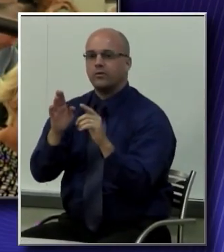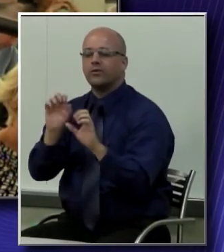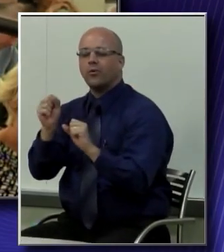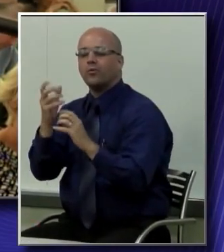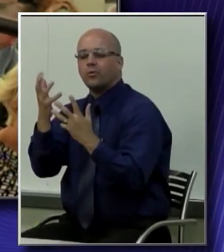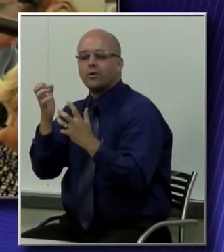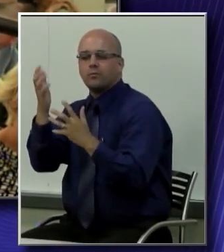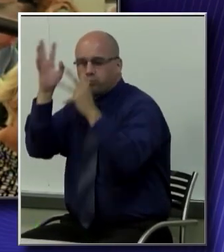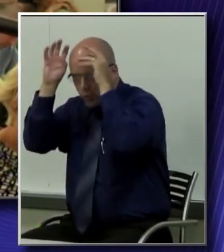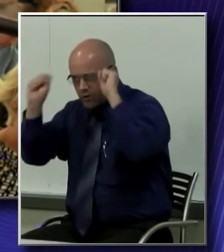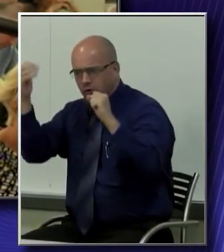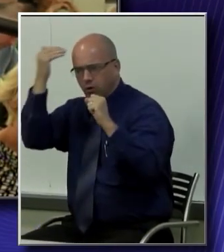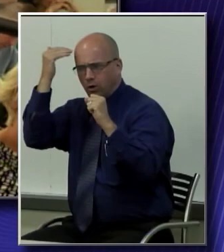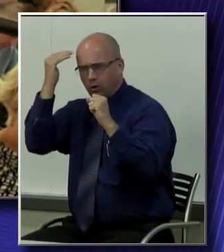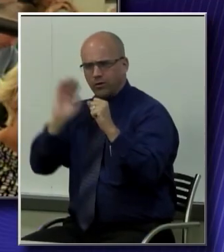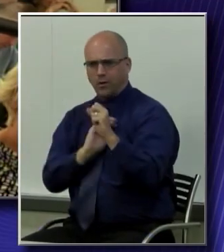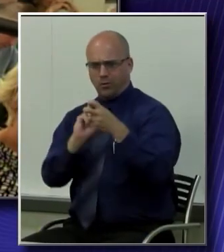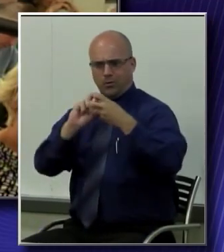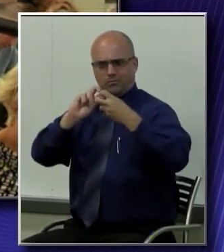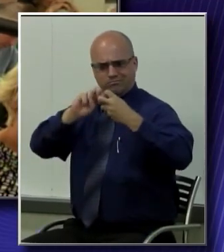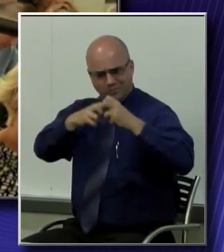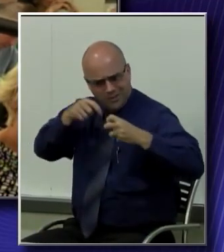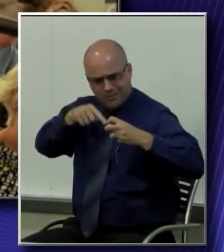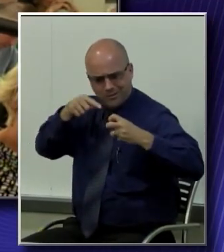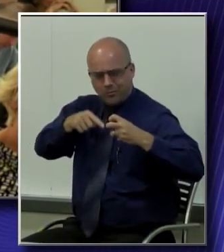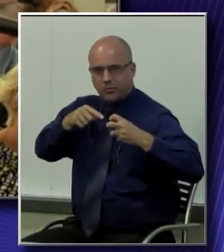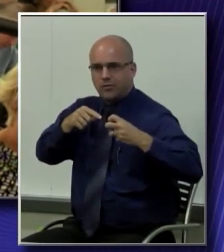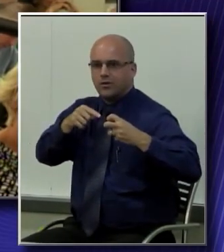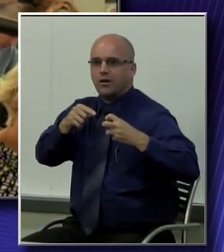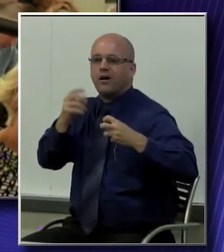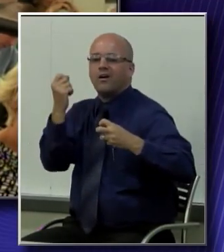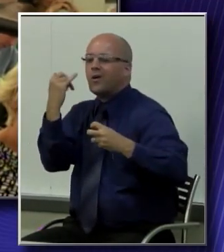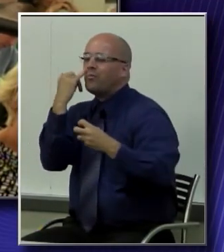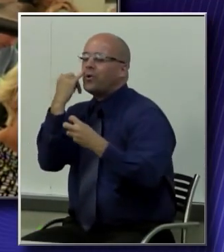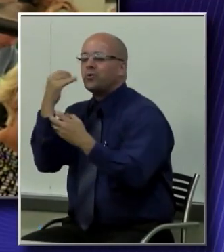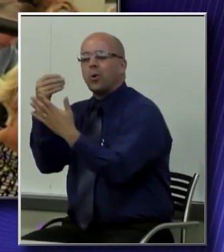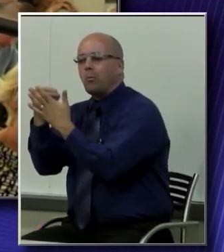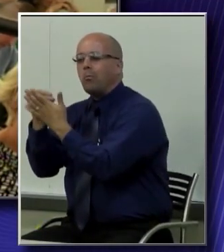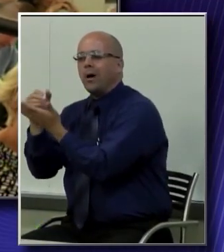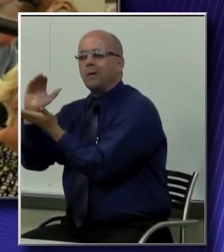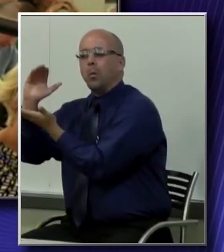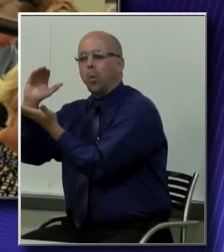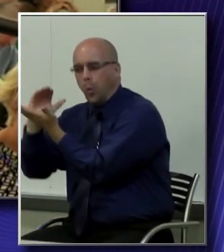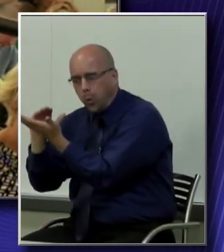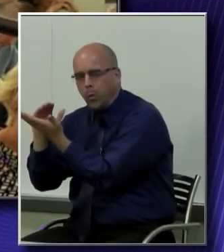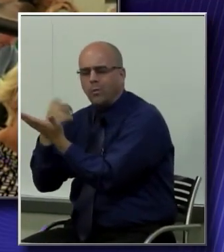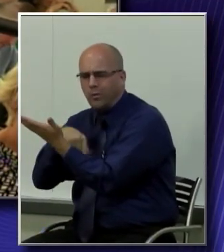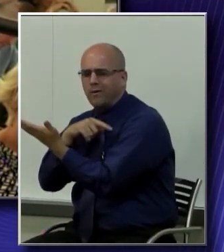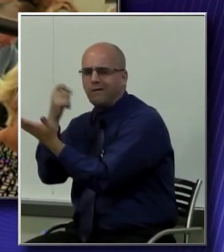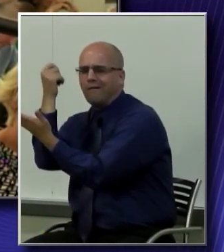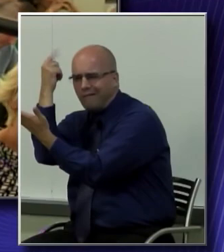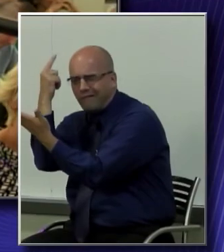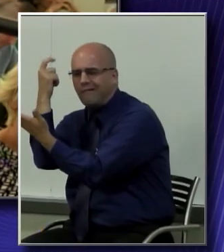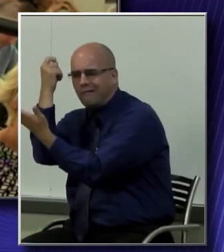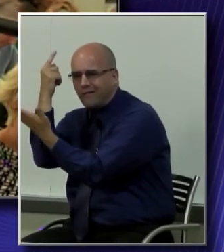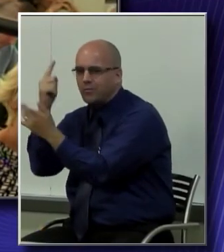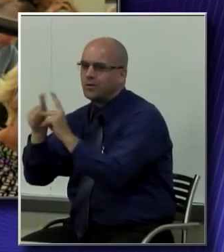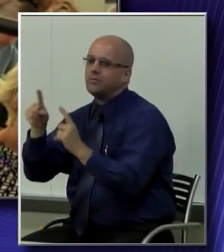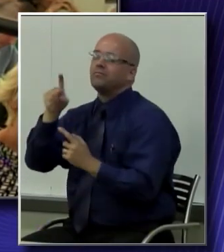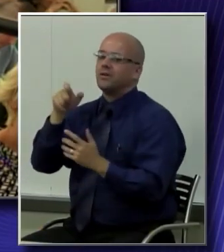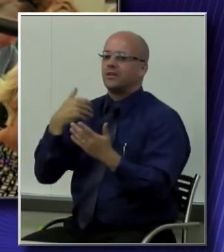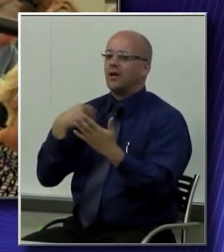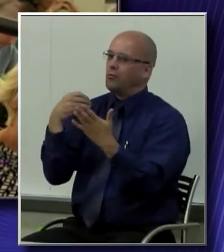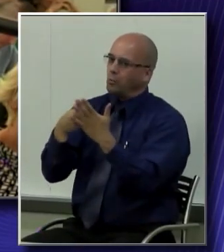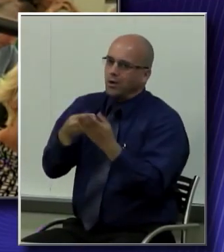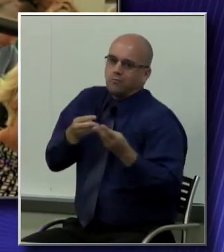a problem and not a solution to tight budgetary times. We are sympathetic with the dwindling resources, but we cannot put this